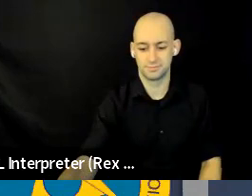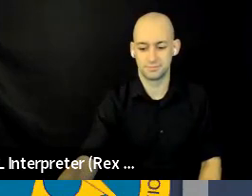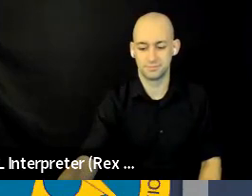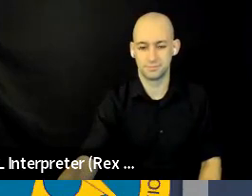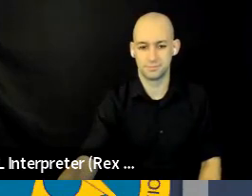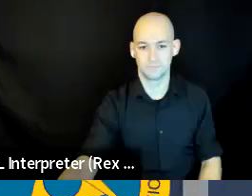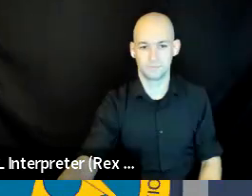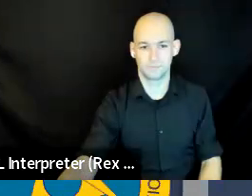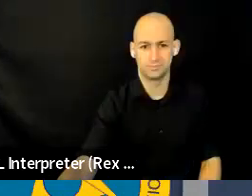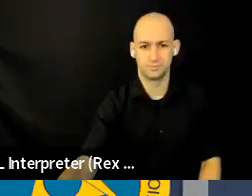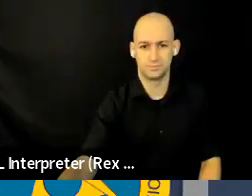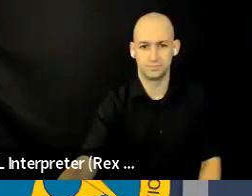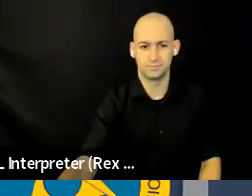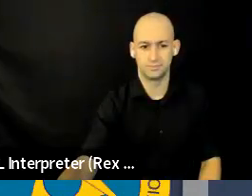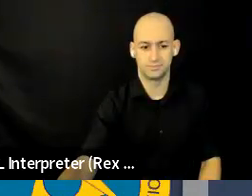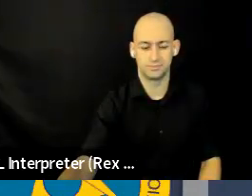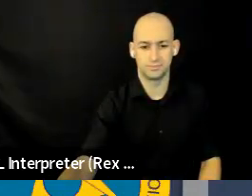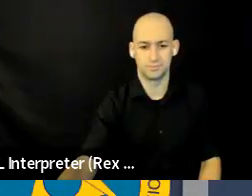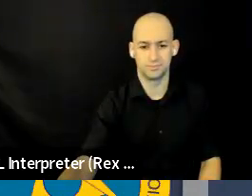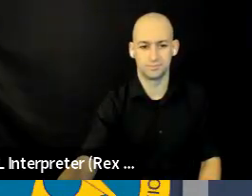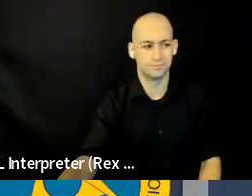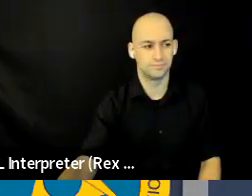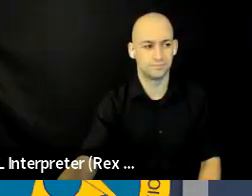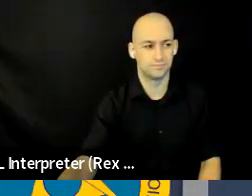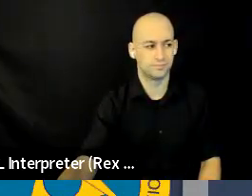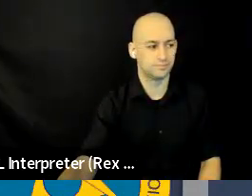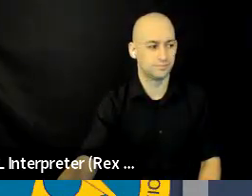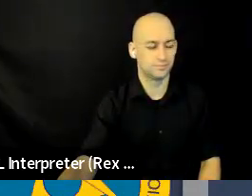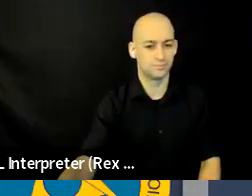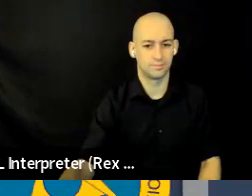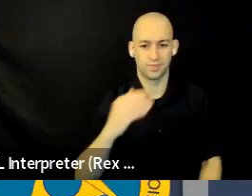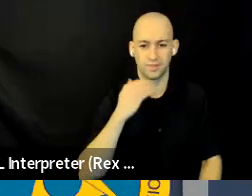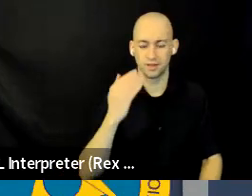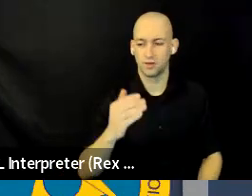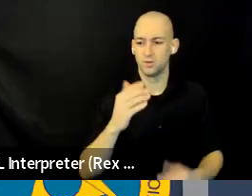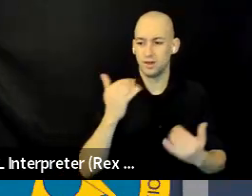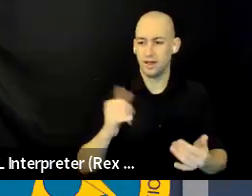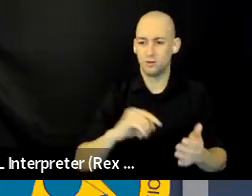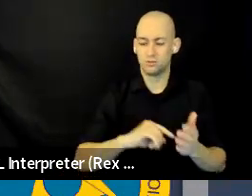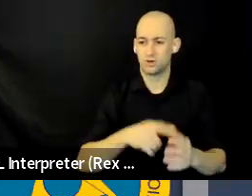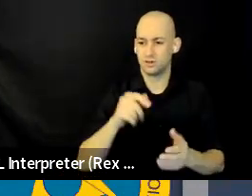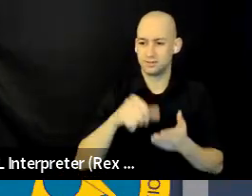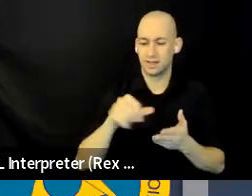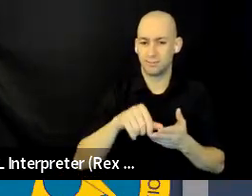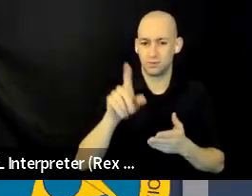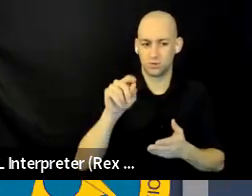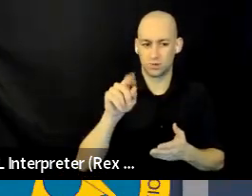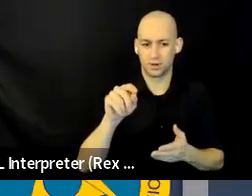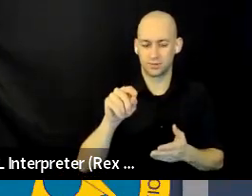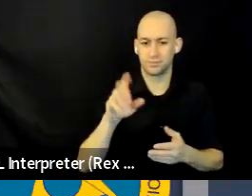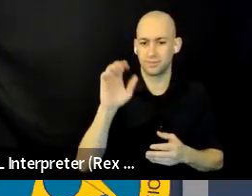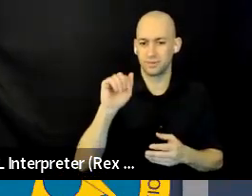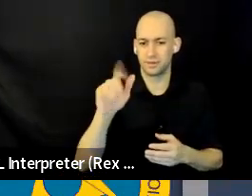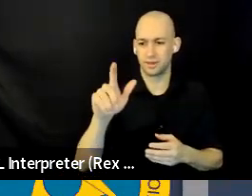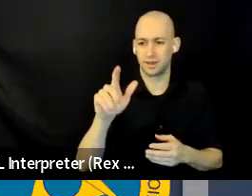Thank you. We will now move on to tab 20, Caltrans System Investment Strategy Update.